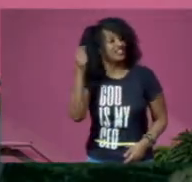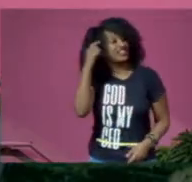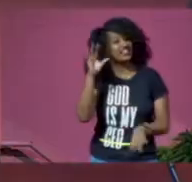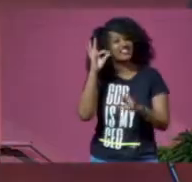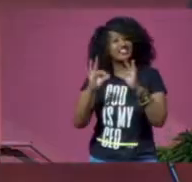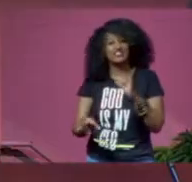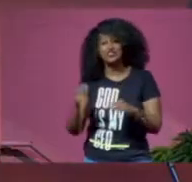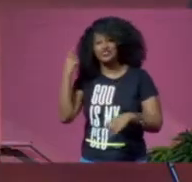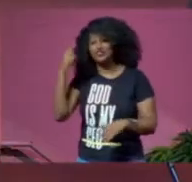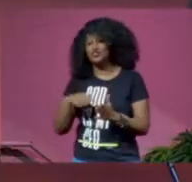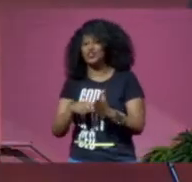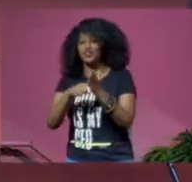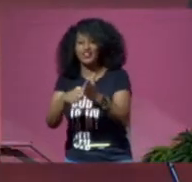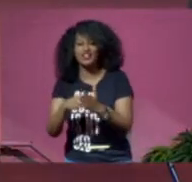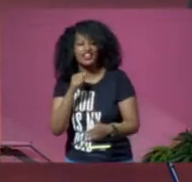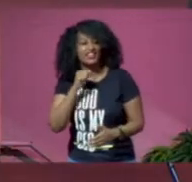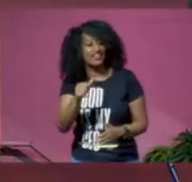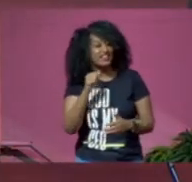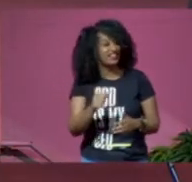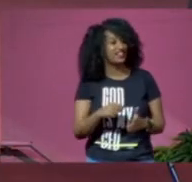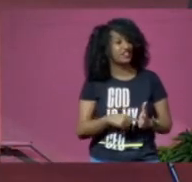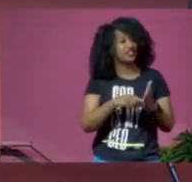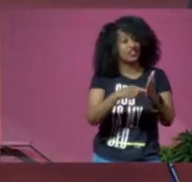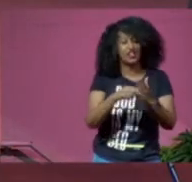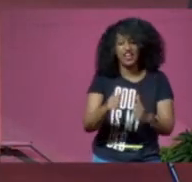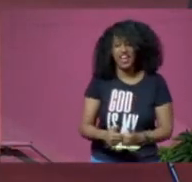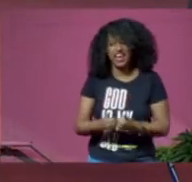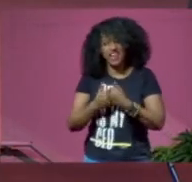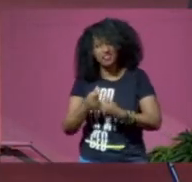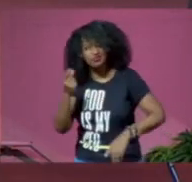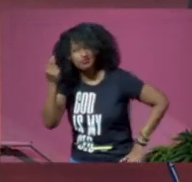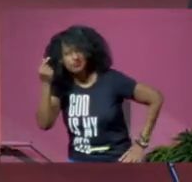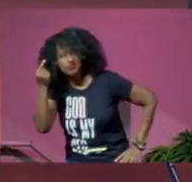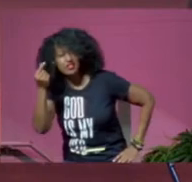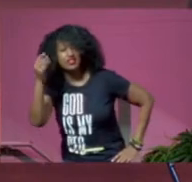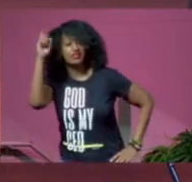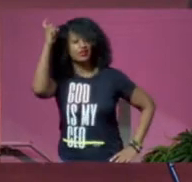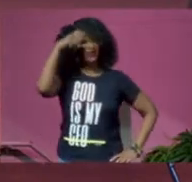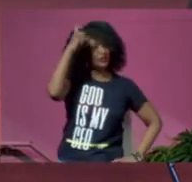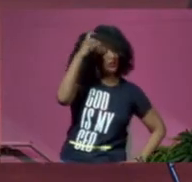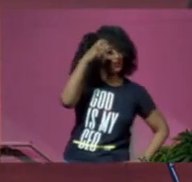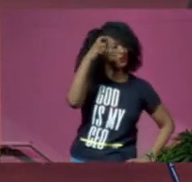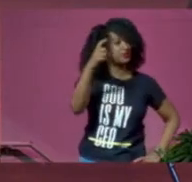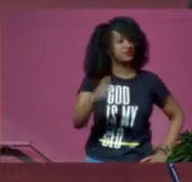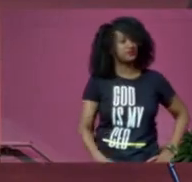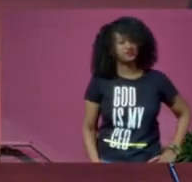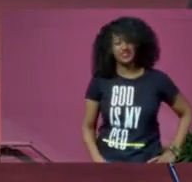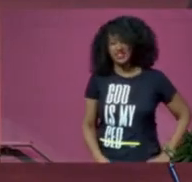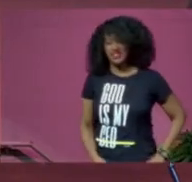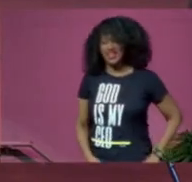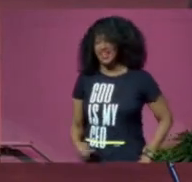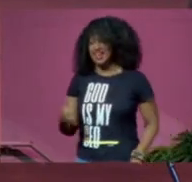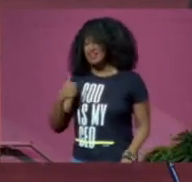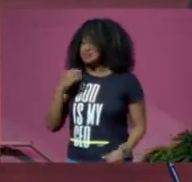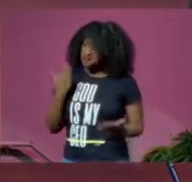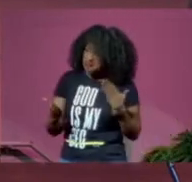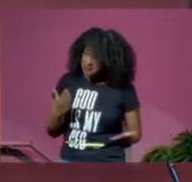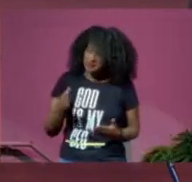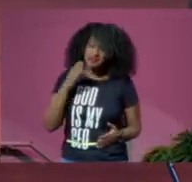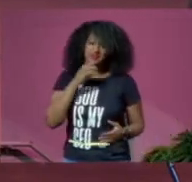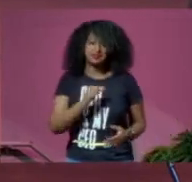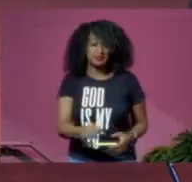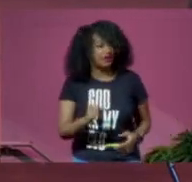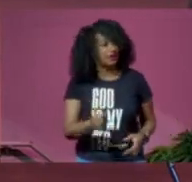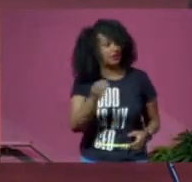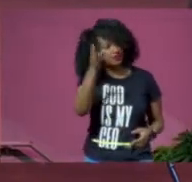show. You don't think that it's a sign that they might have just a little bit of wisdom. I ain't saying there ain't no old fools. I'm just saying every now and then